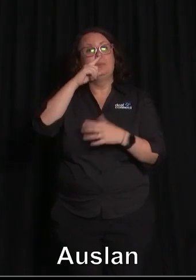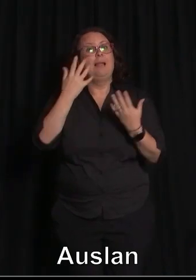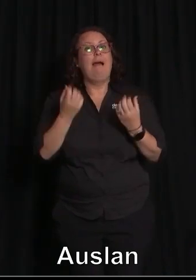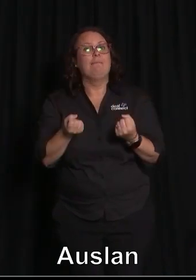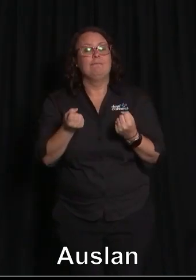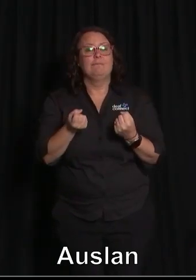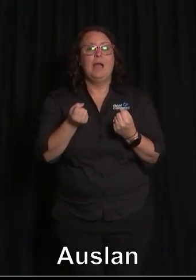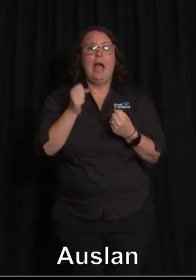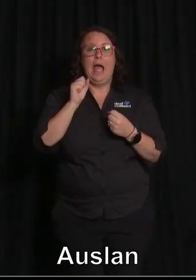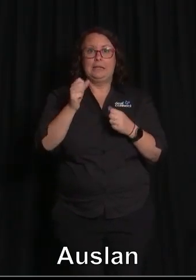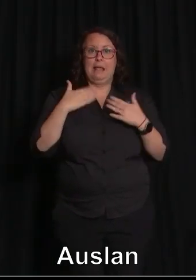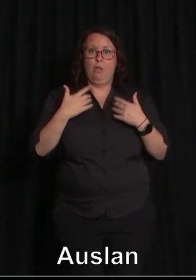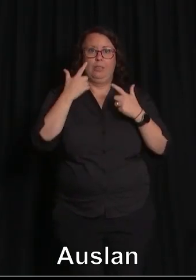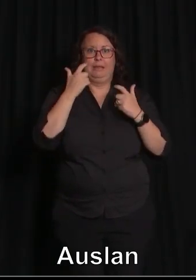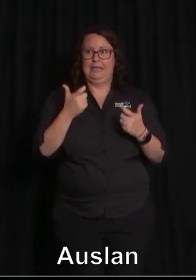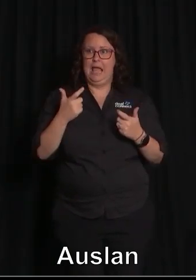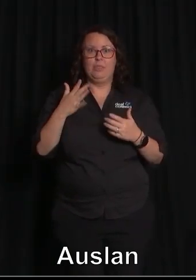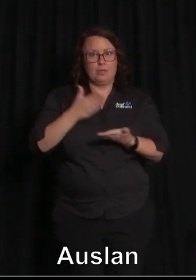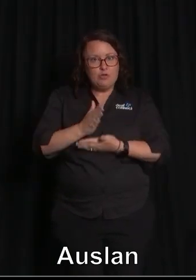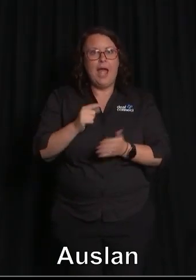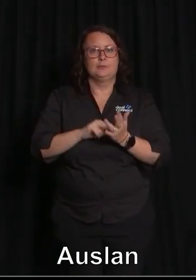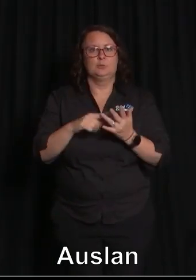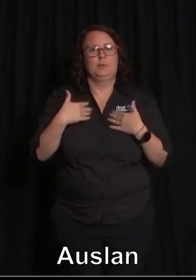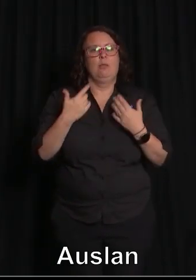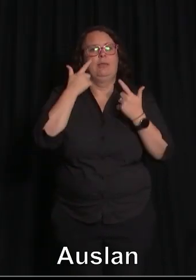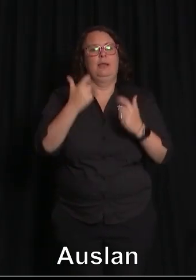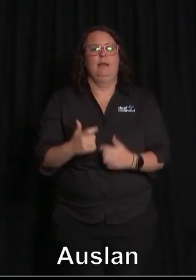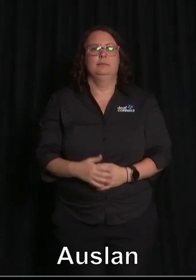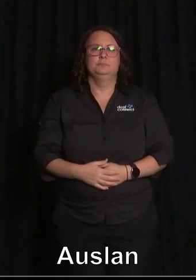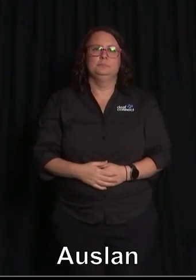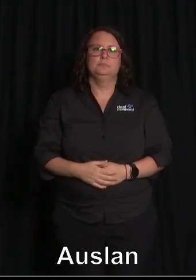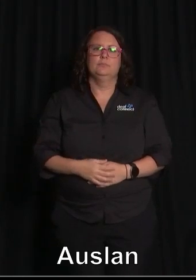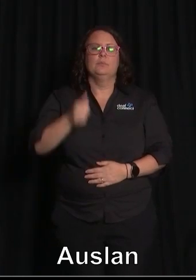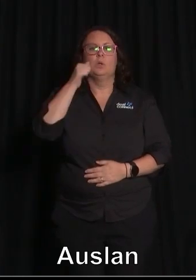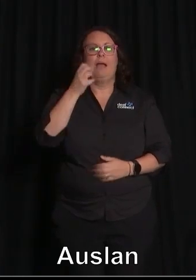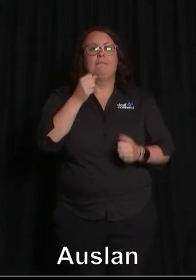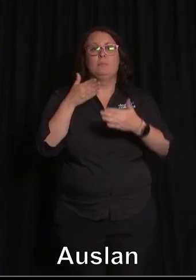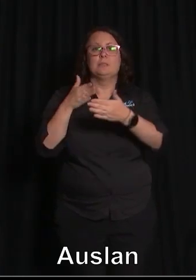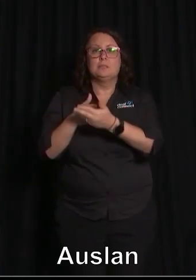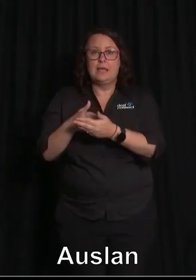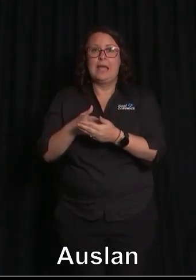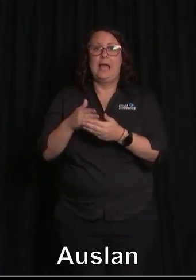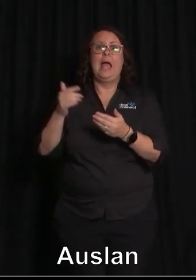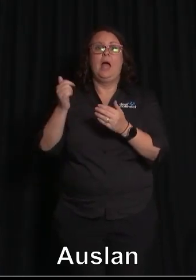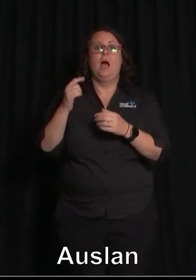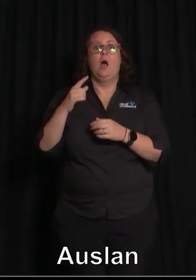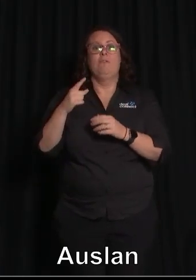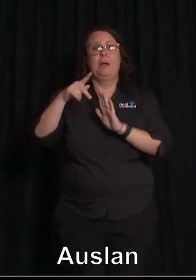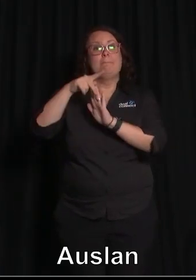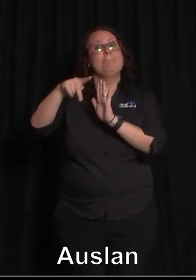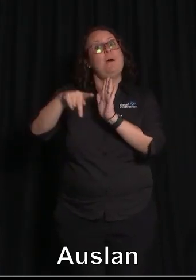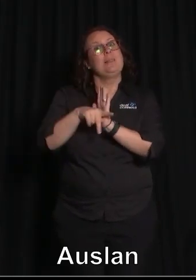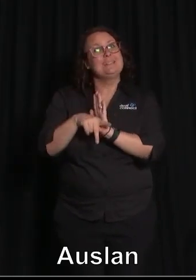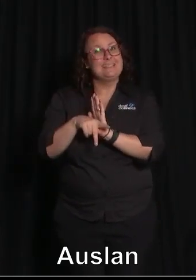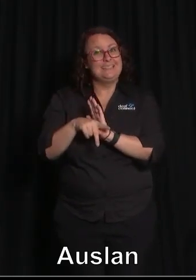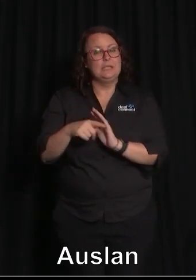level of care as rights holders. We know that also there are obstacles at the level of health systems in terms of policy, but